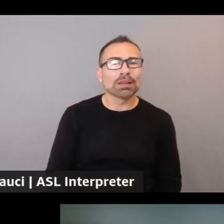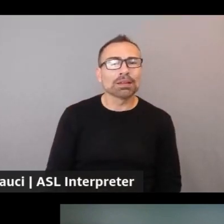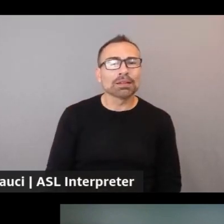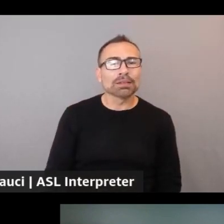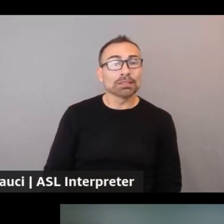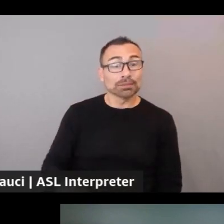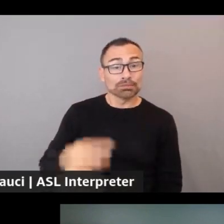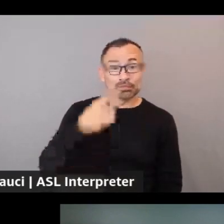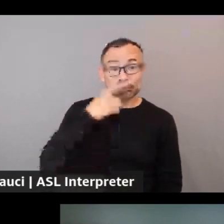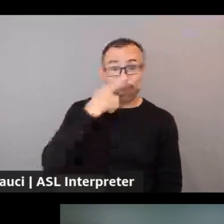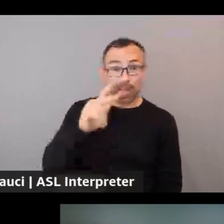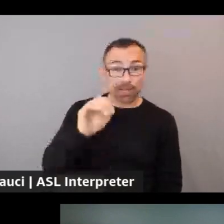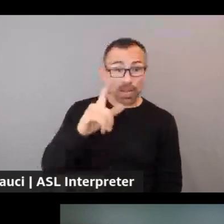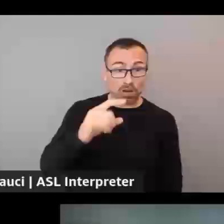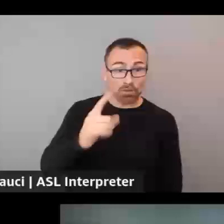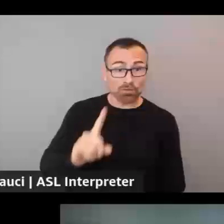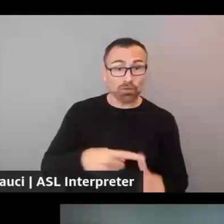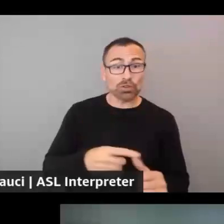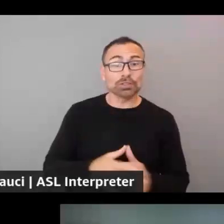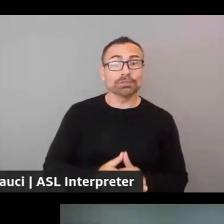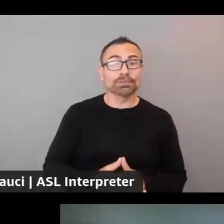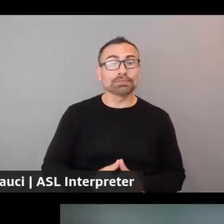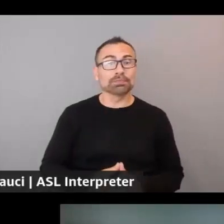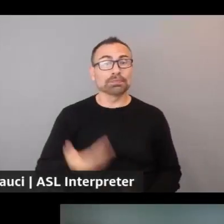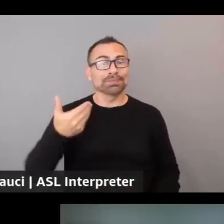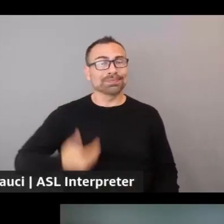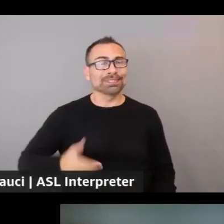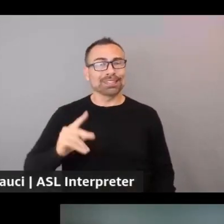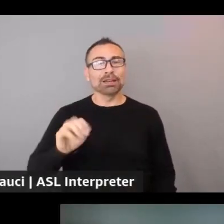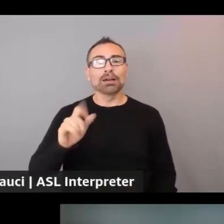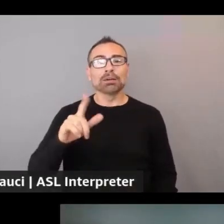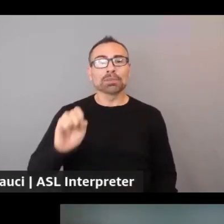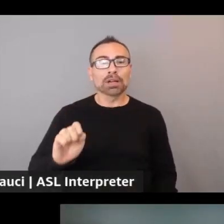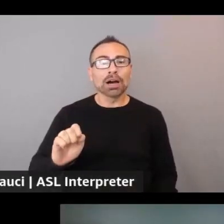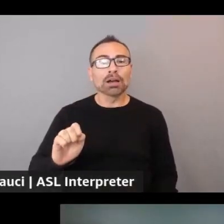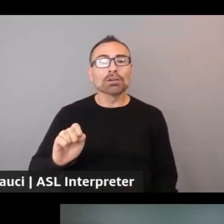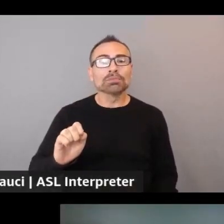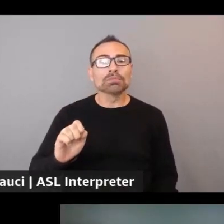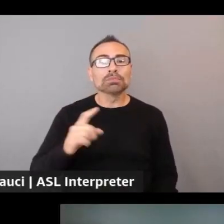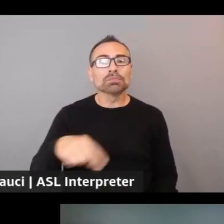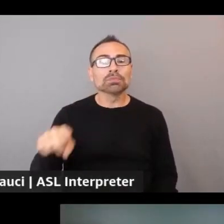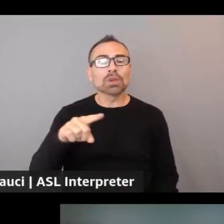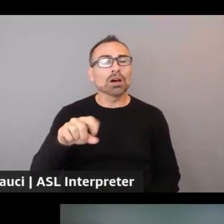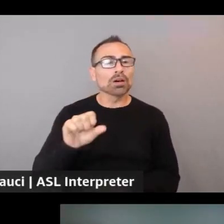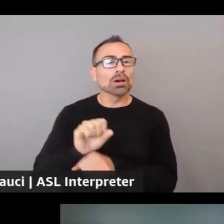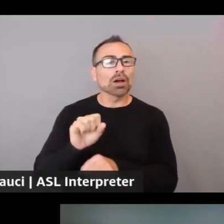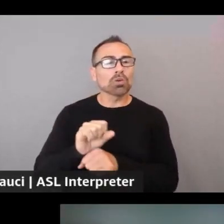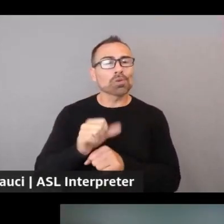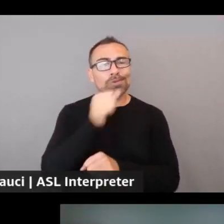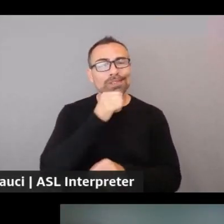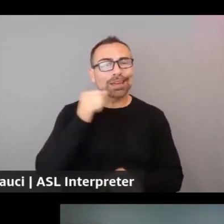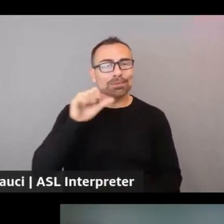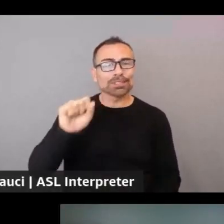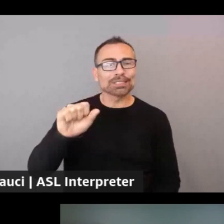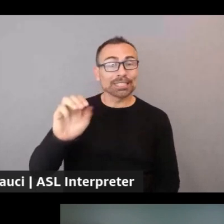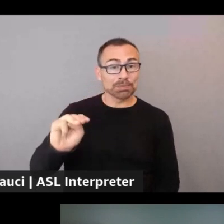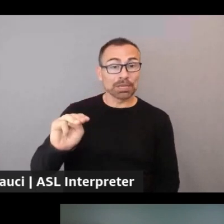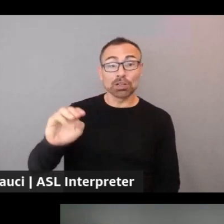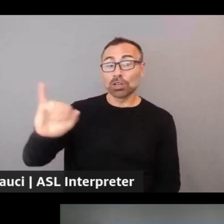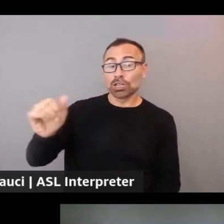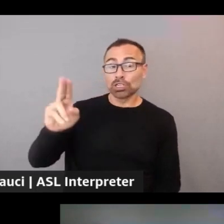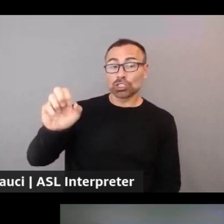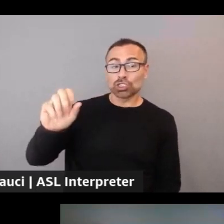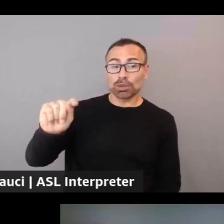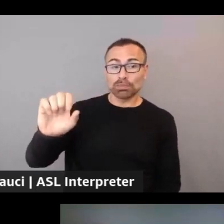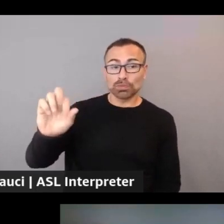you want to go first? Sure. Yeah, so I'm Kyle Ulrich. I am with the Amazon SageMaker JumpStart team, and